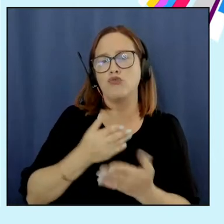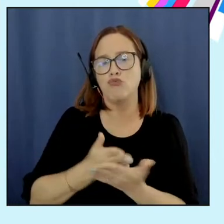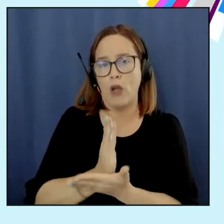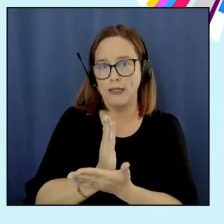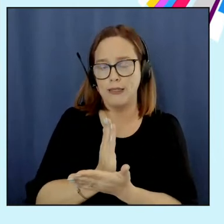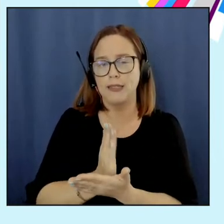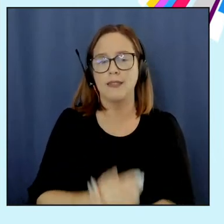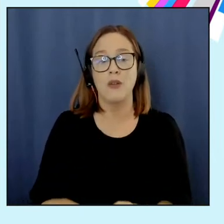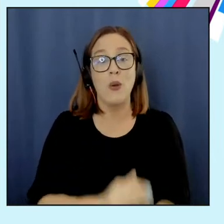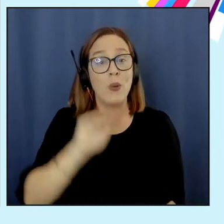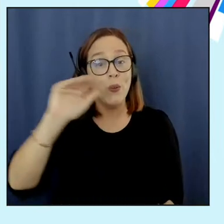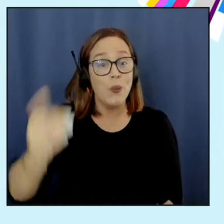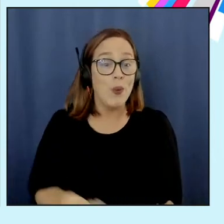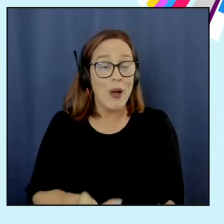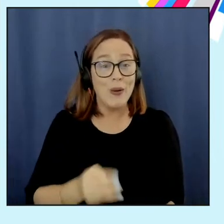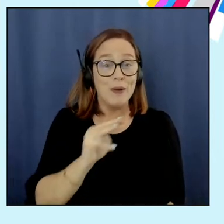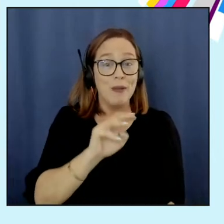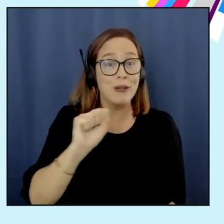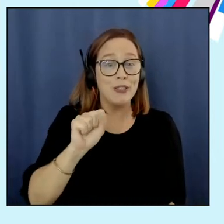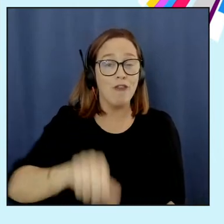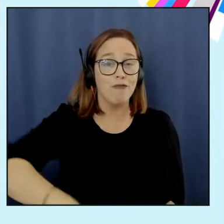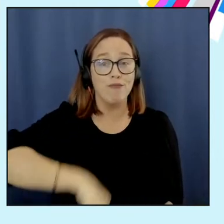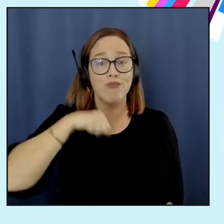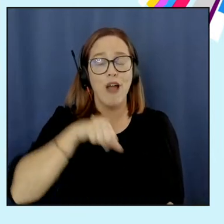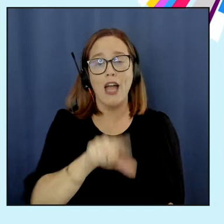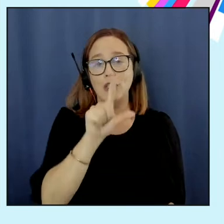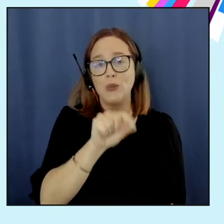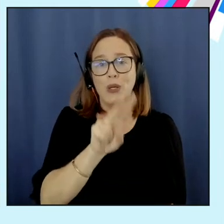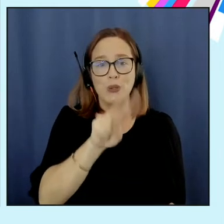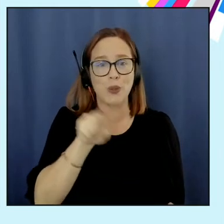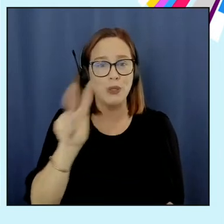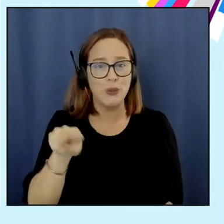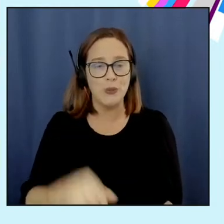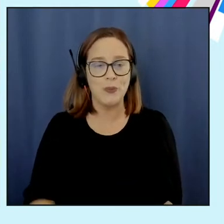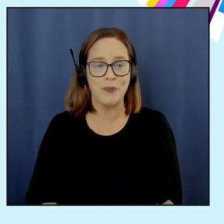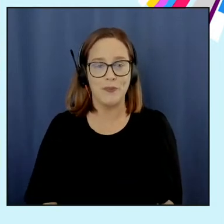Welcome to Microsoft Pride 2022.